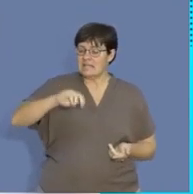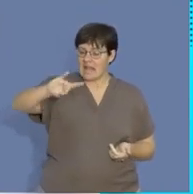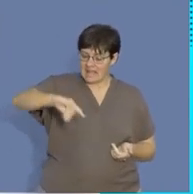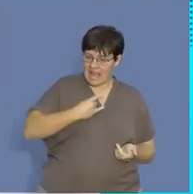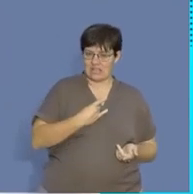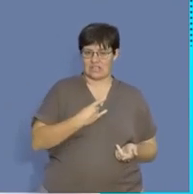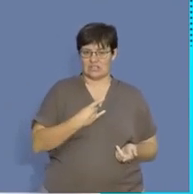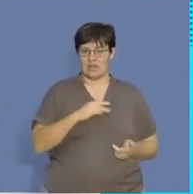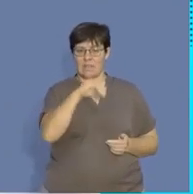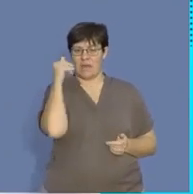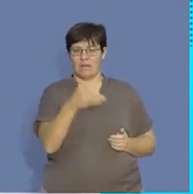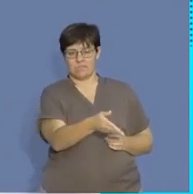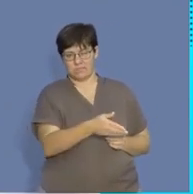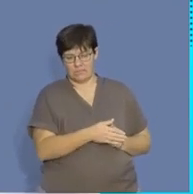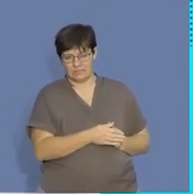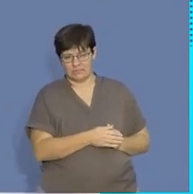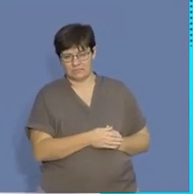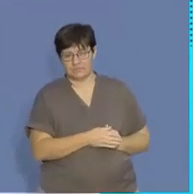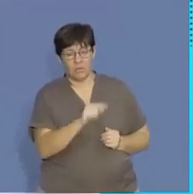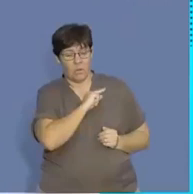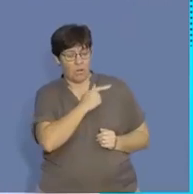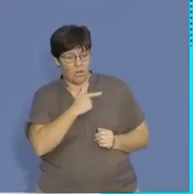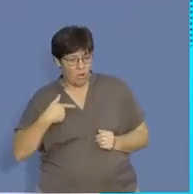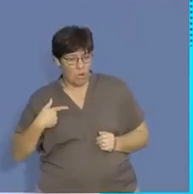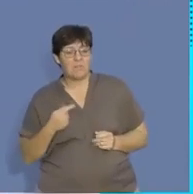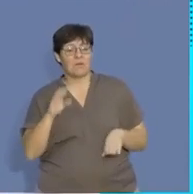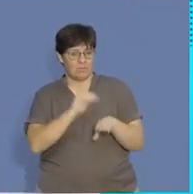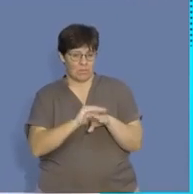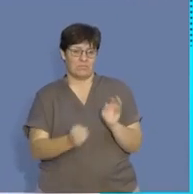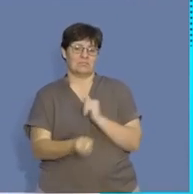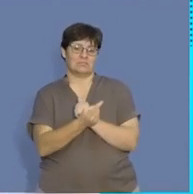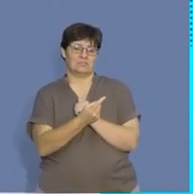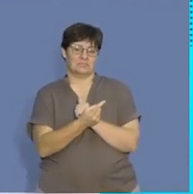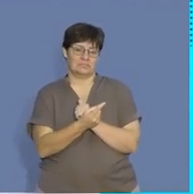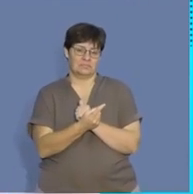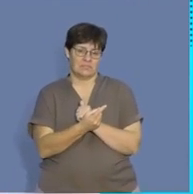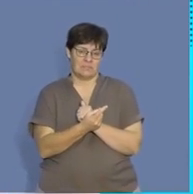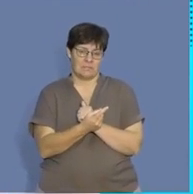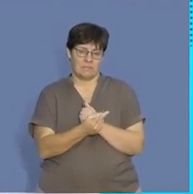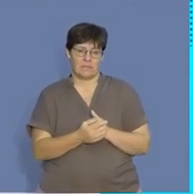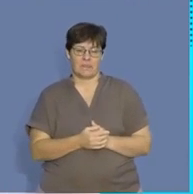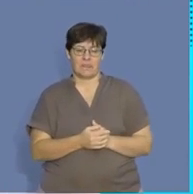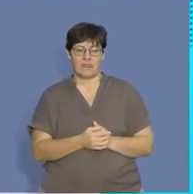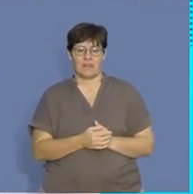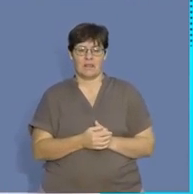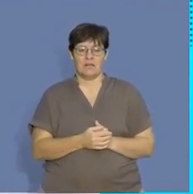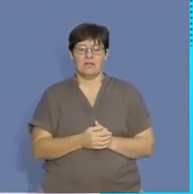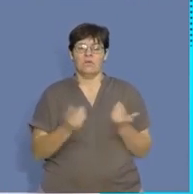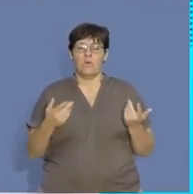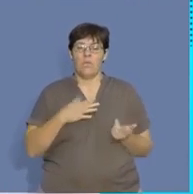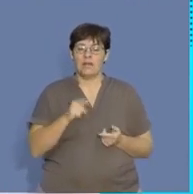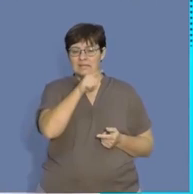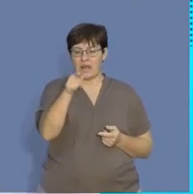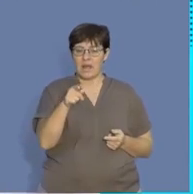go into your bank account, and that could result in cash flow problems. Remember, normally we want